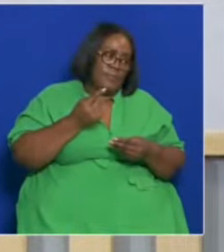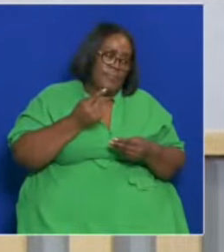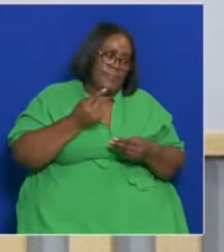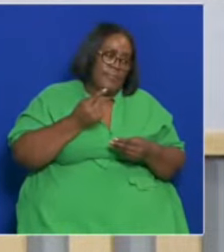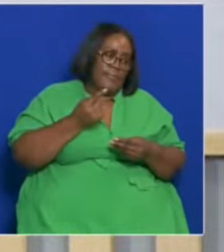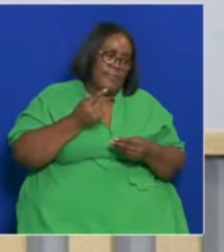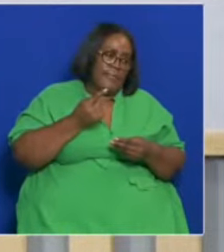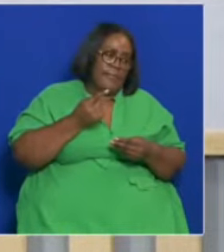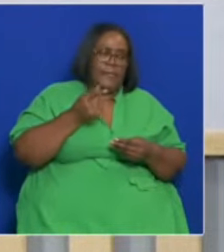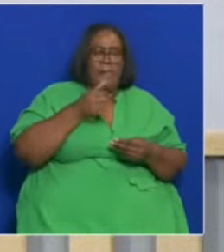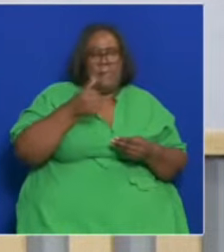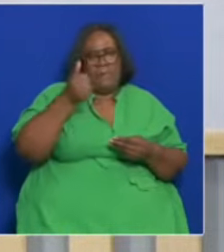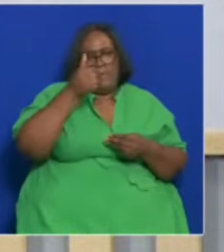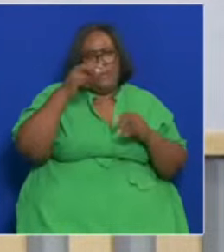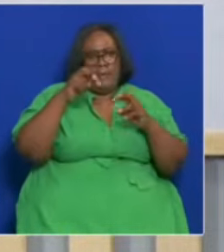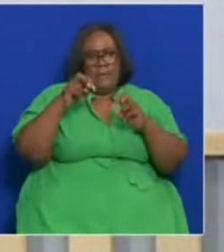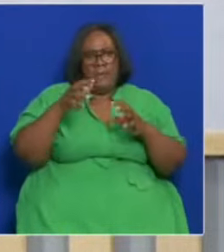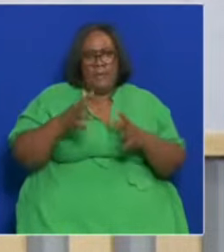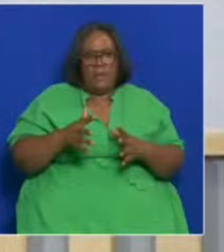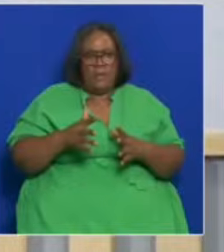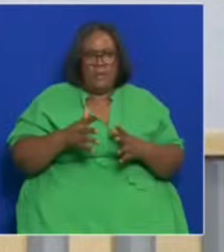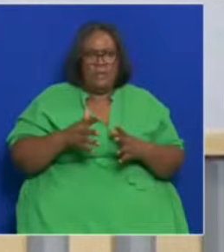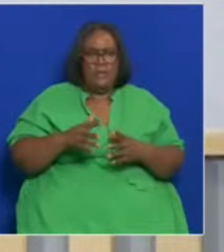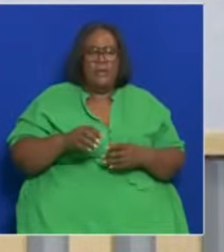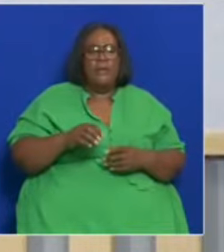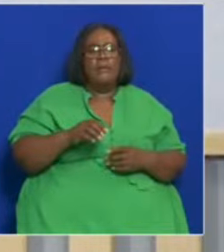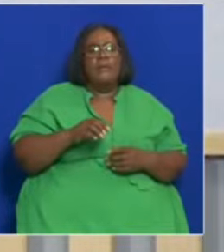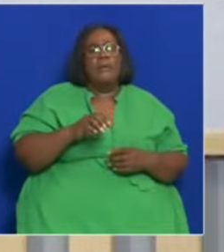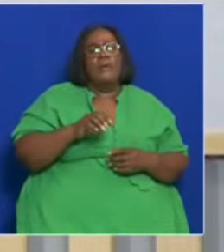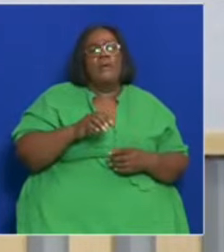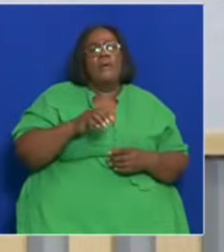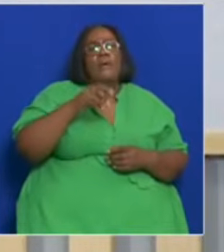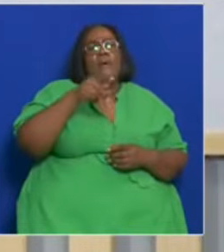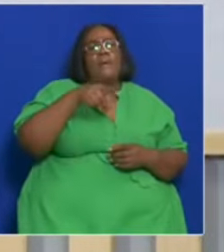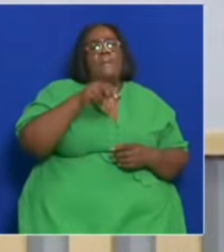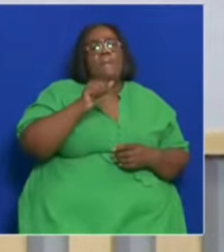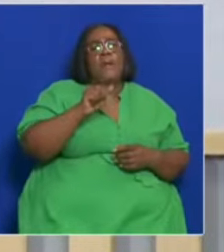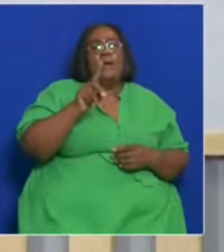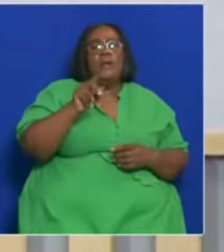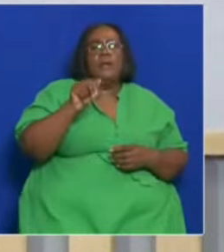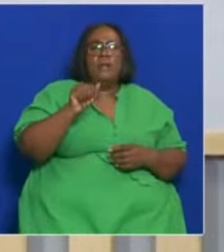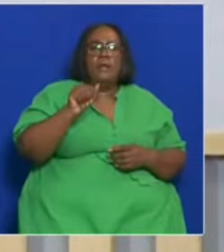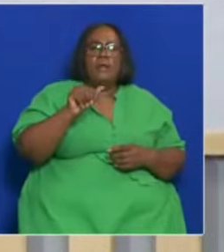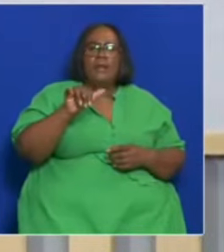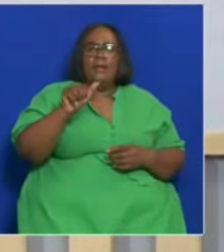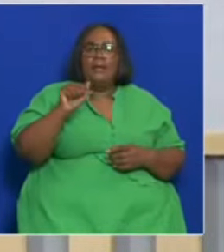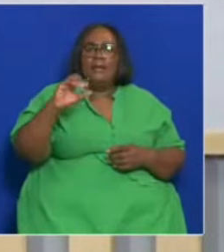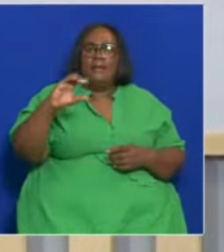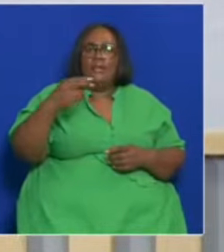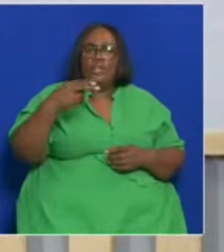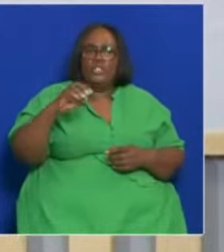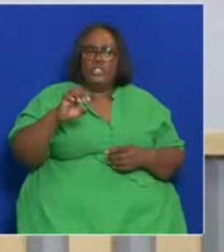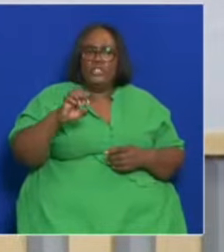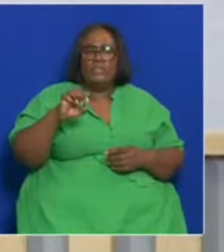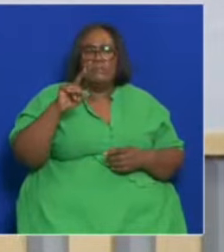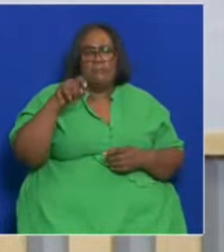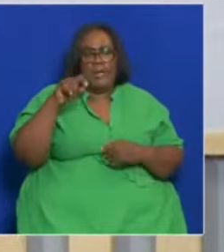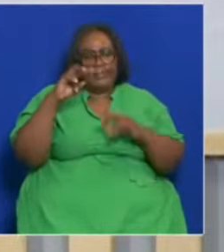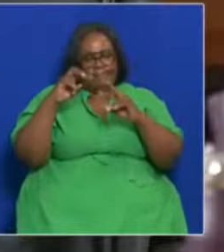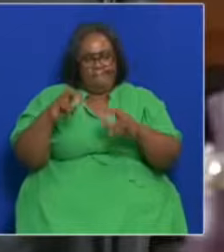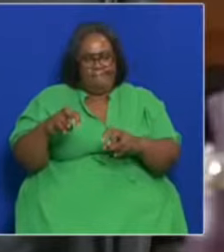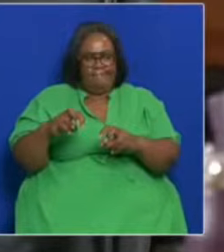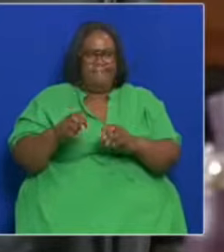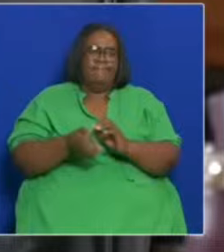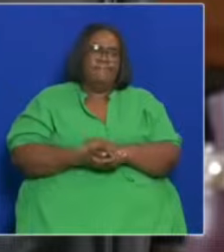Investigator Padiachi should look into those allegations. And on